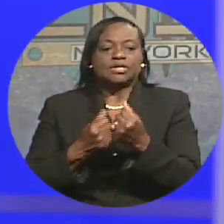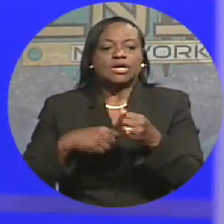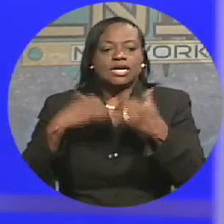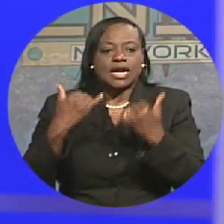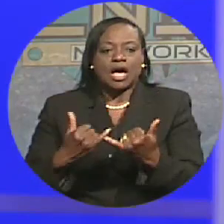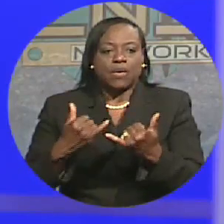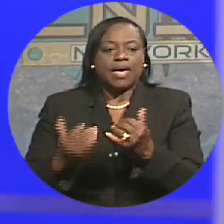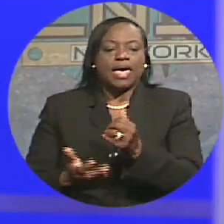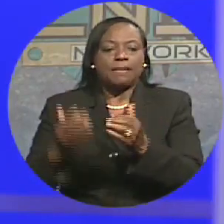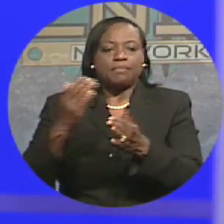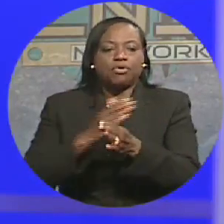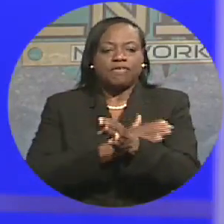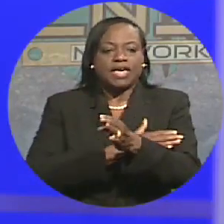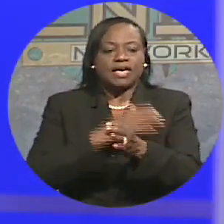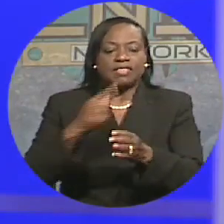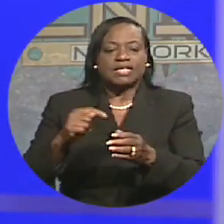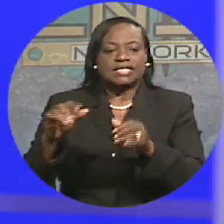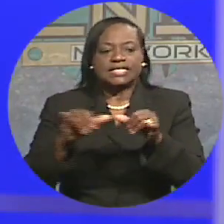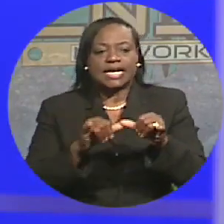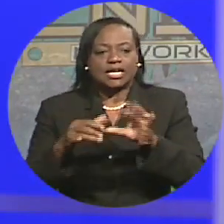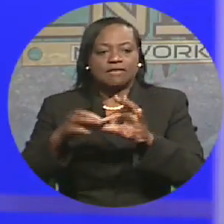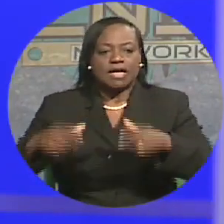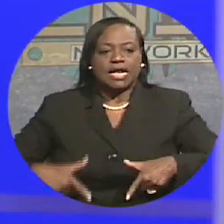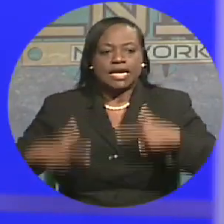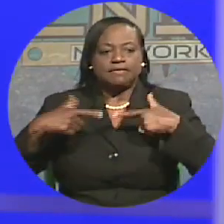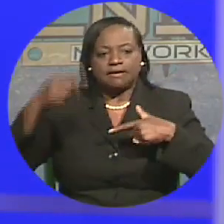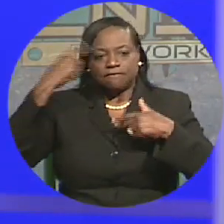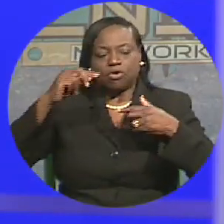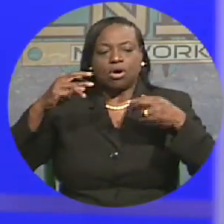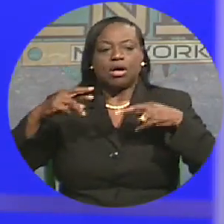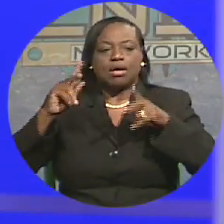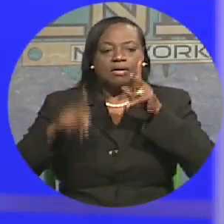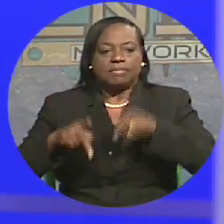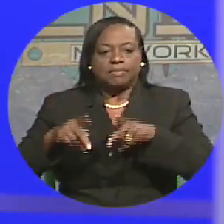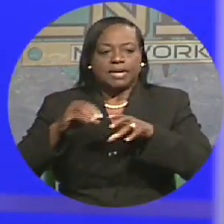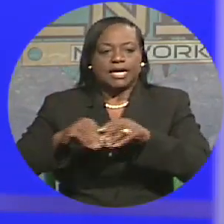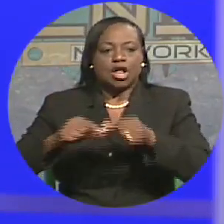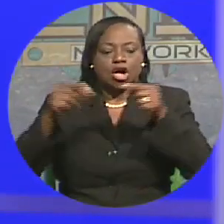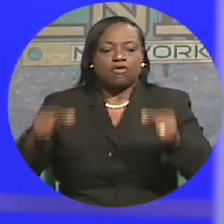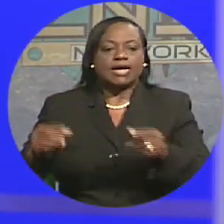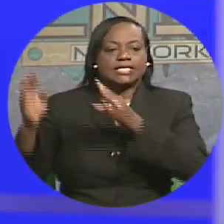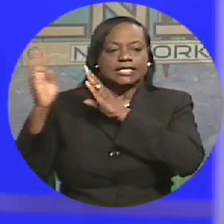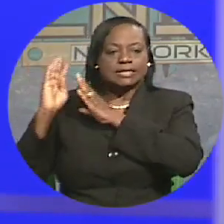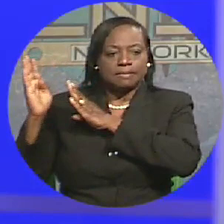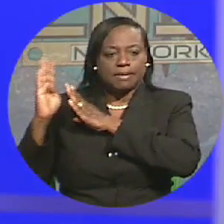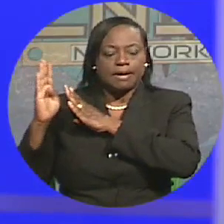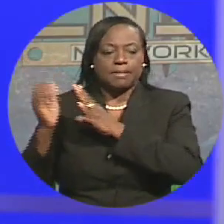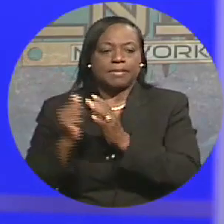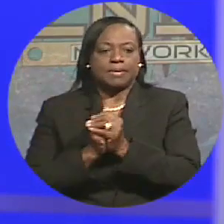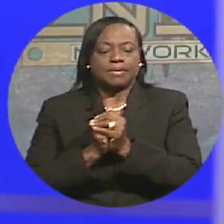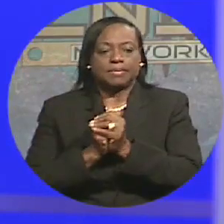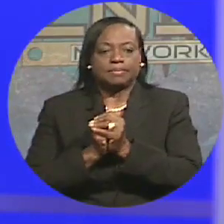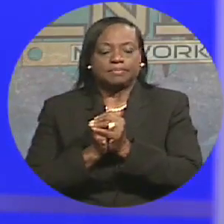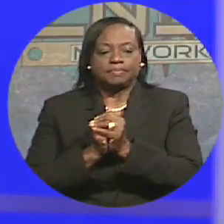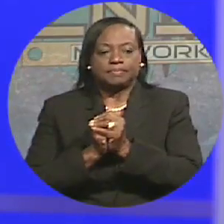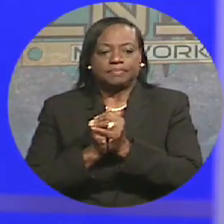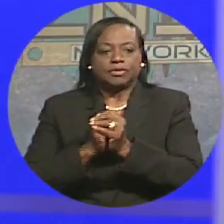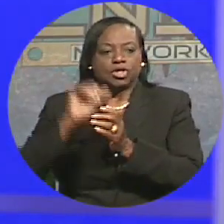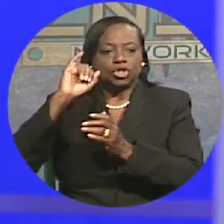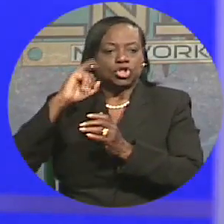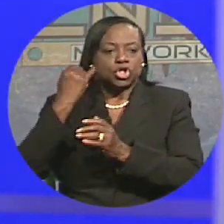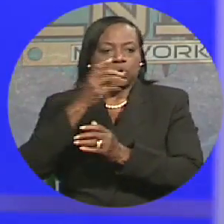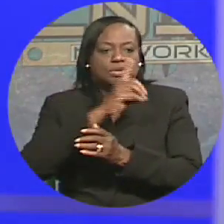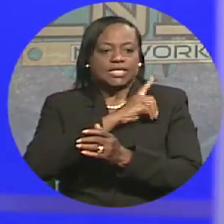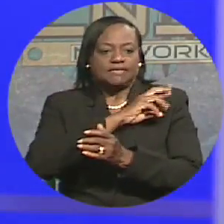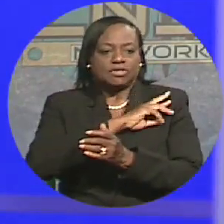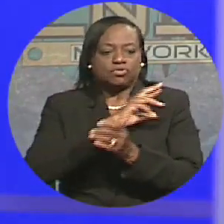to improve the standard of living for residents, but is also helping to stem the tide of crime in that community. Joan Davis Roll